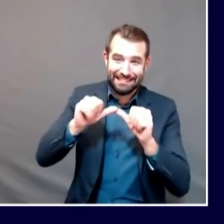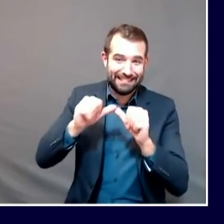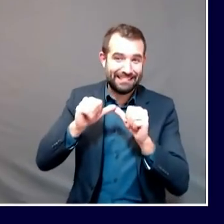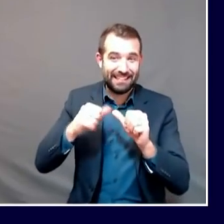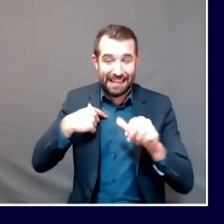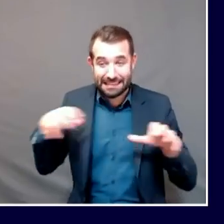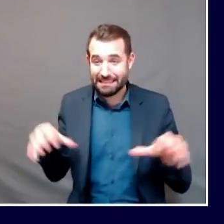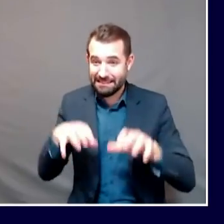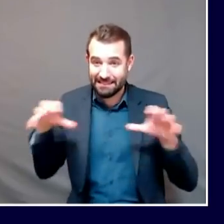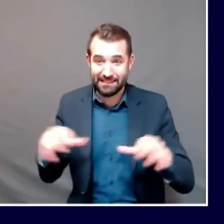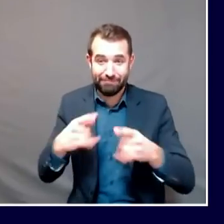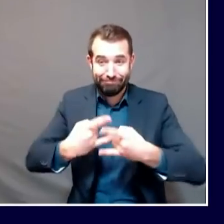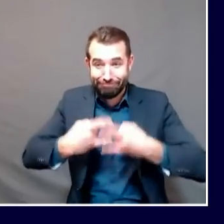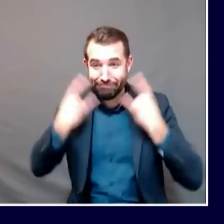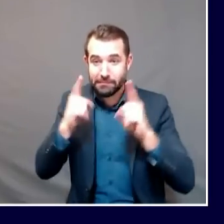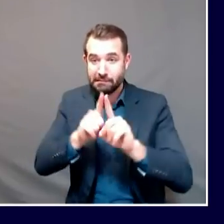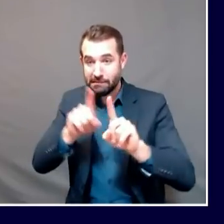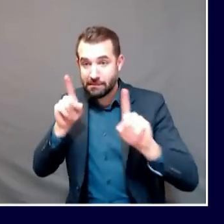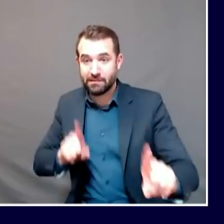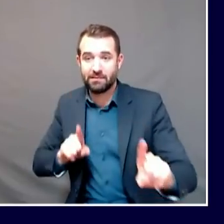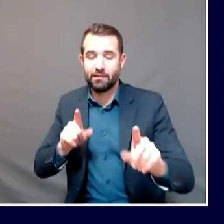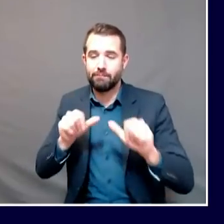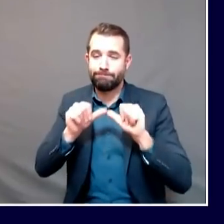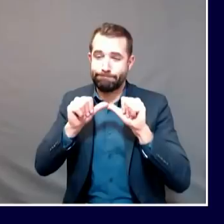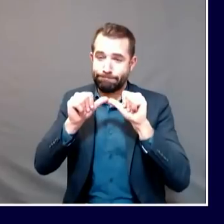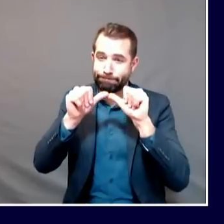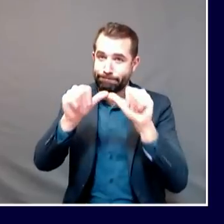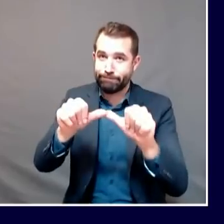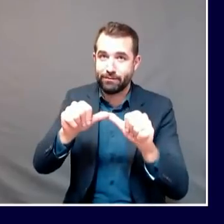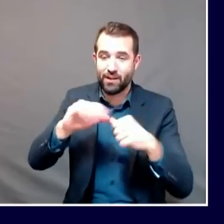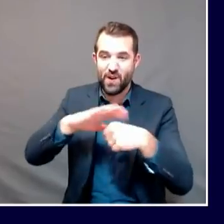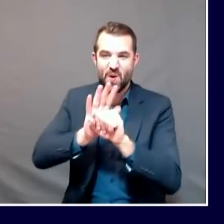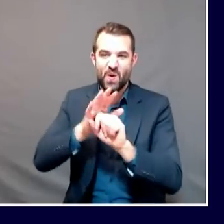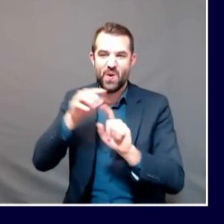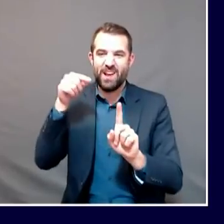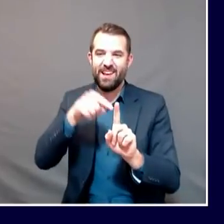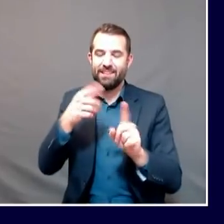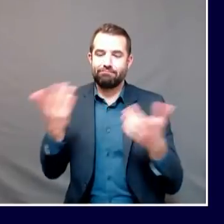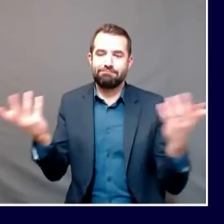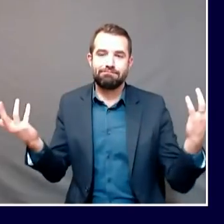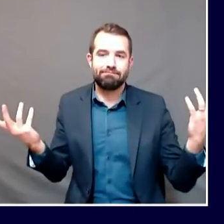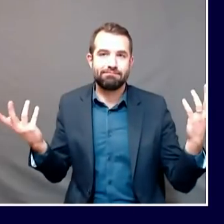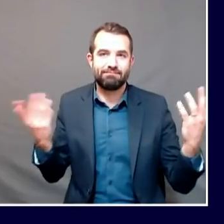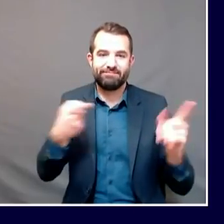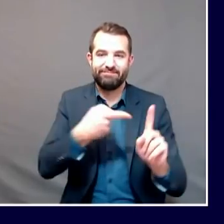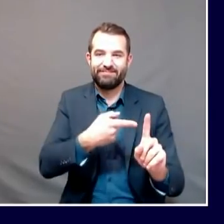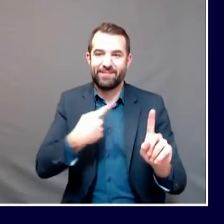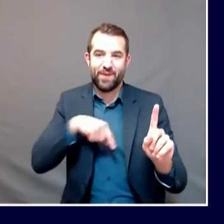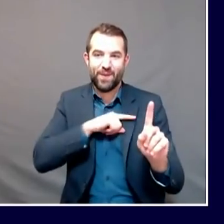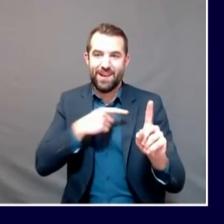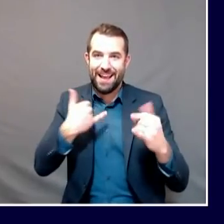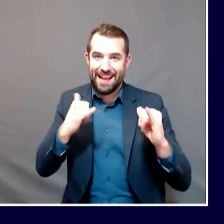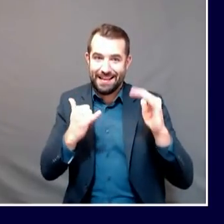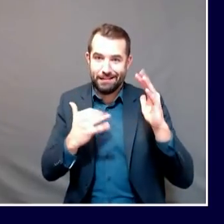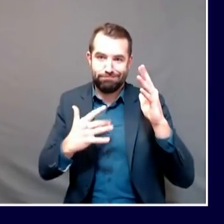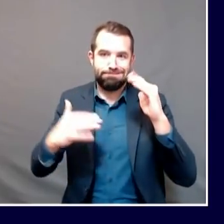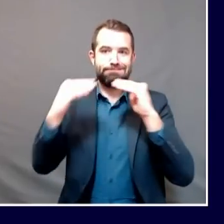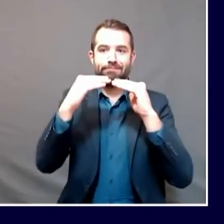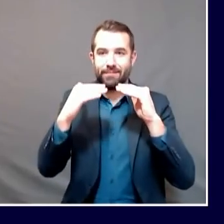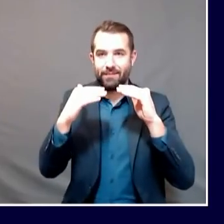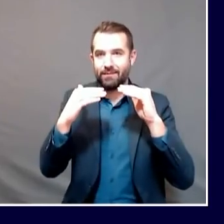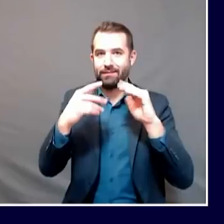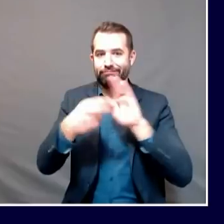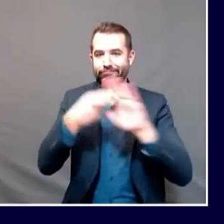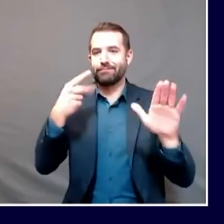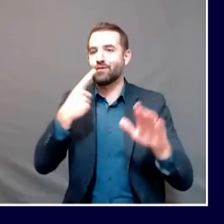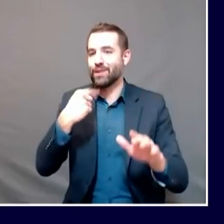state, the forces of COVID were just quite strong. And so Maine has flipped into that category. It's